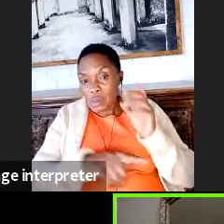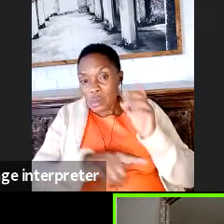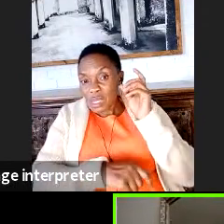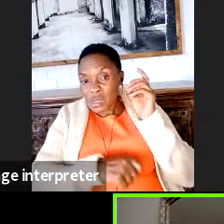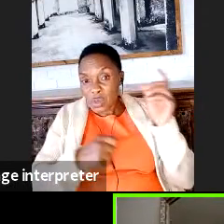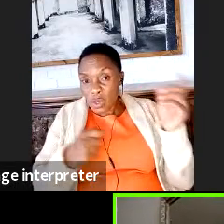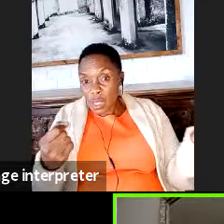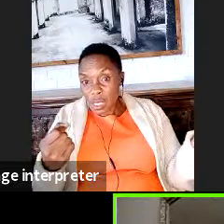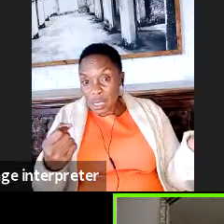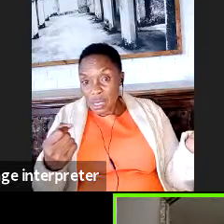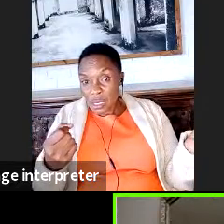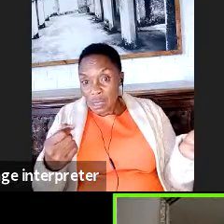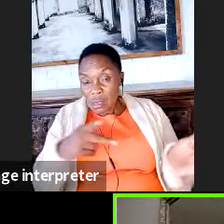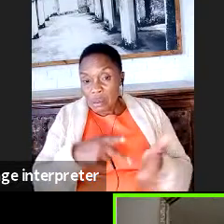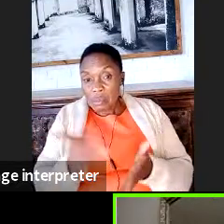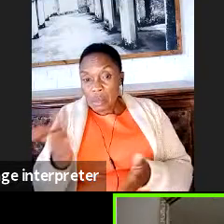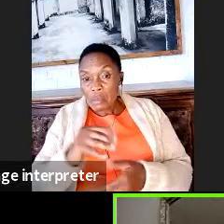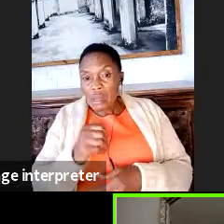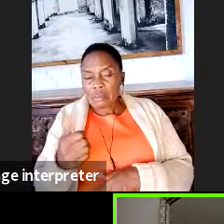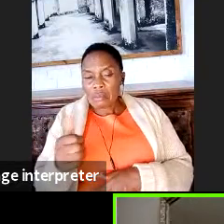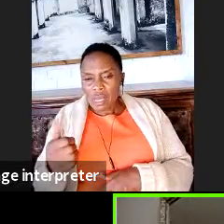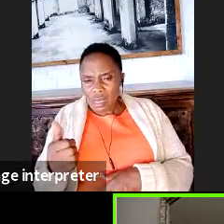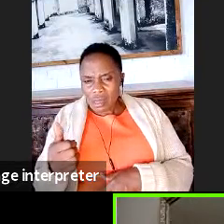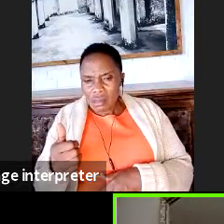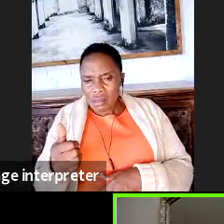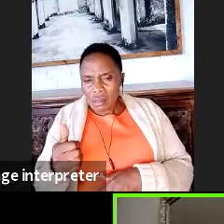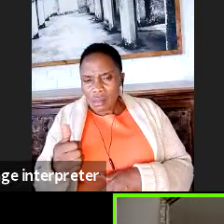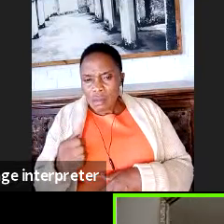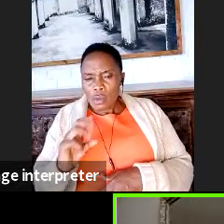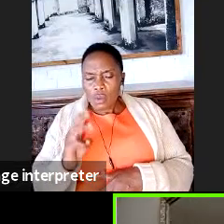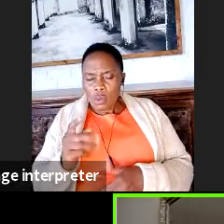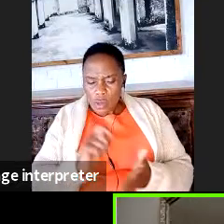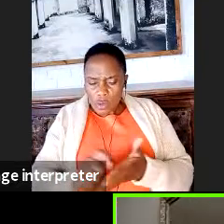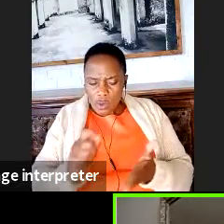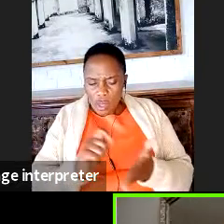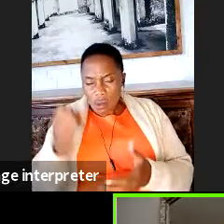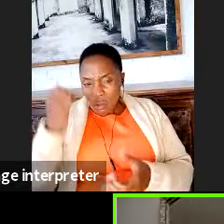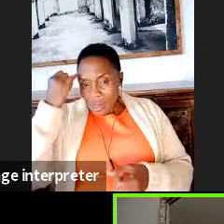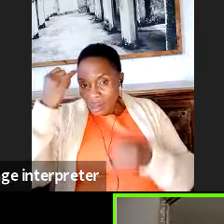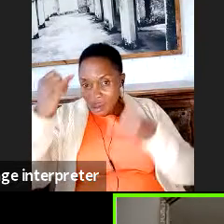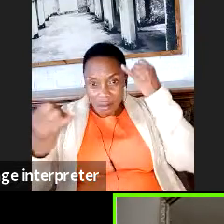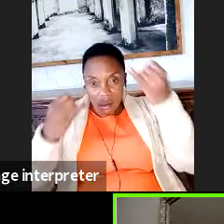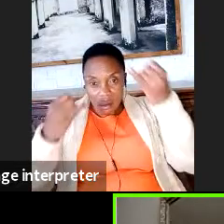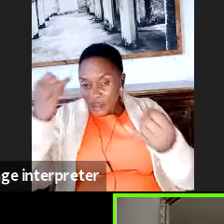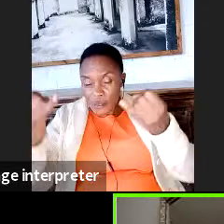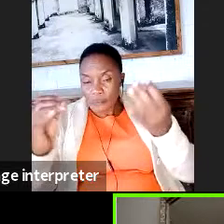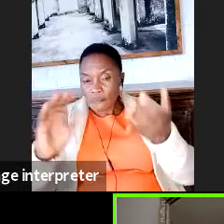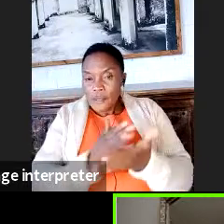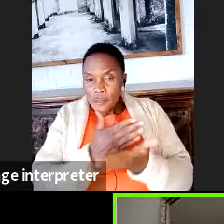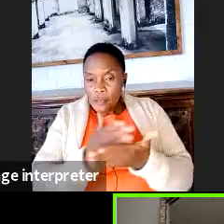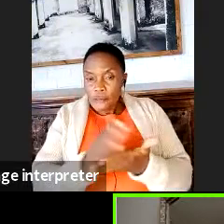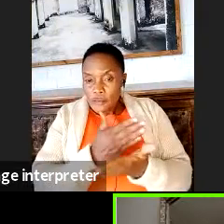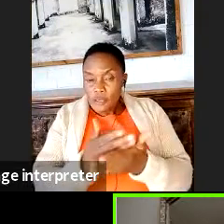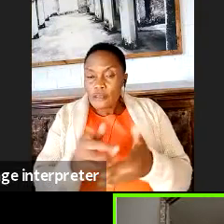not recovered. I'm at least able to write opinions on this, and with that